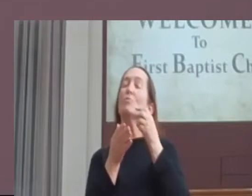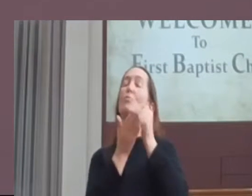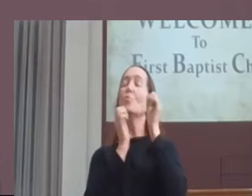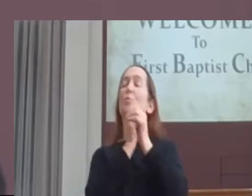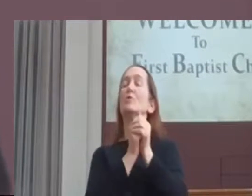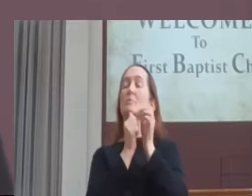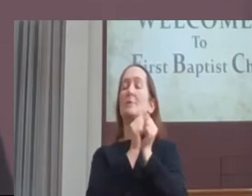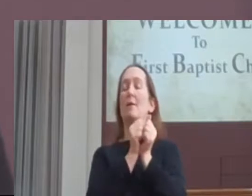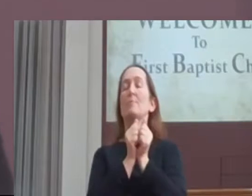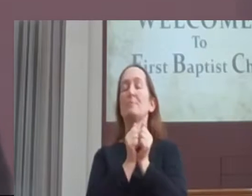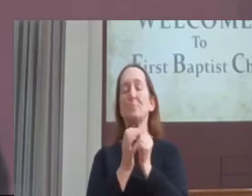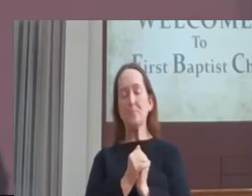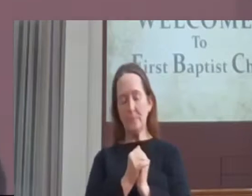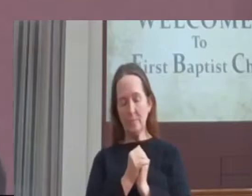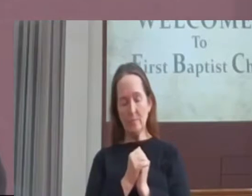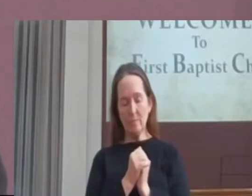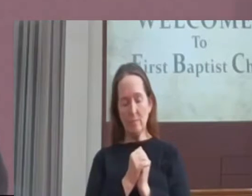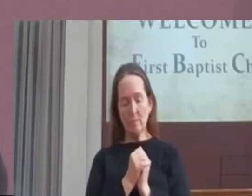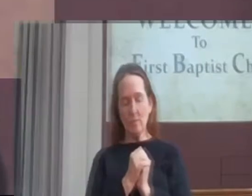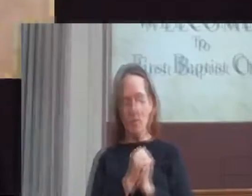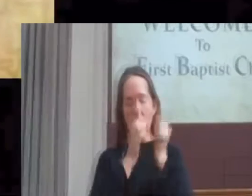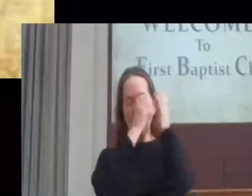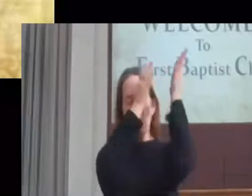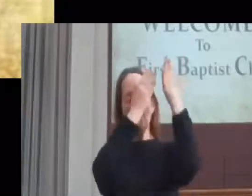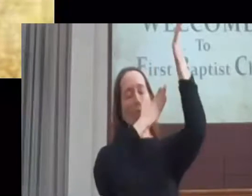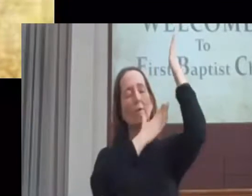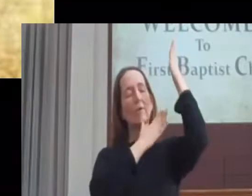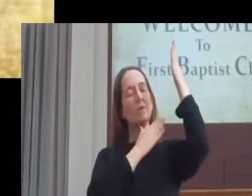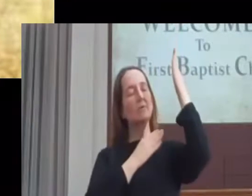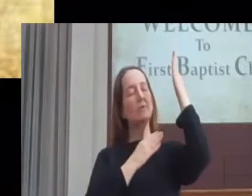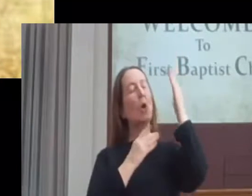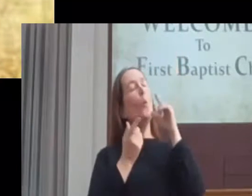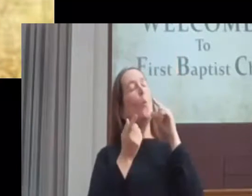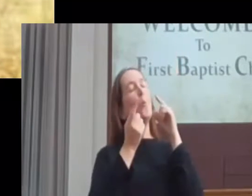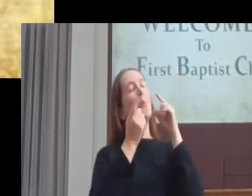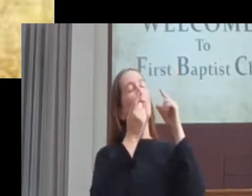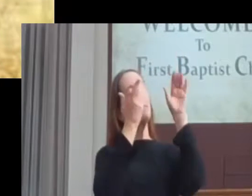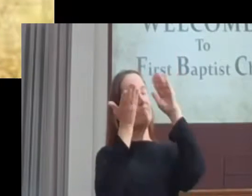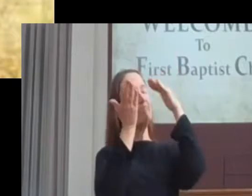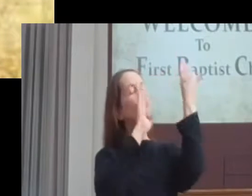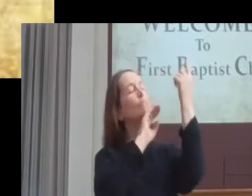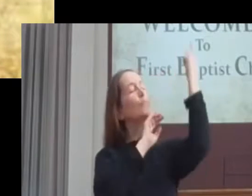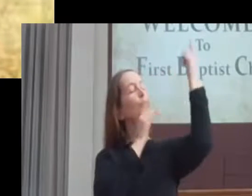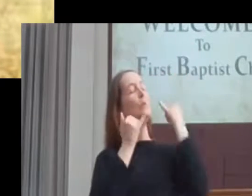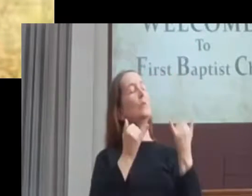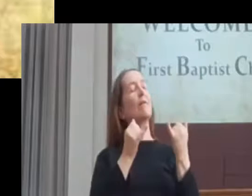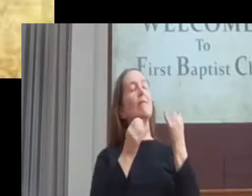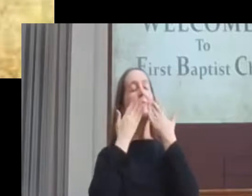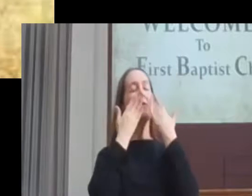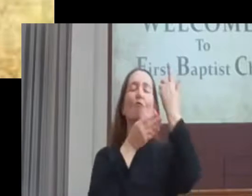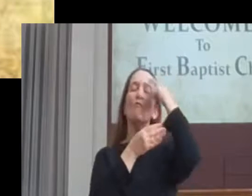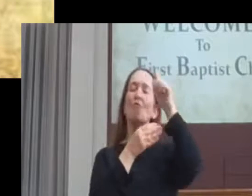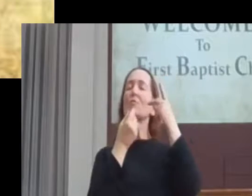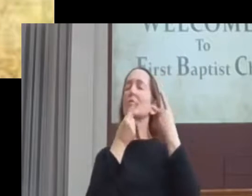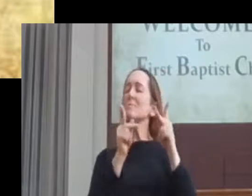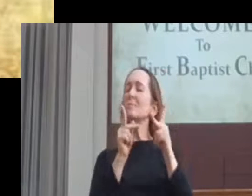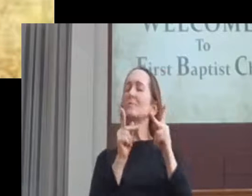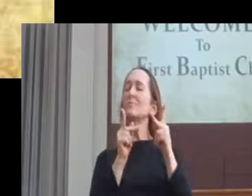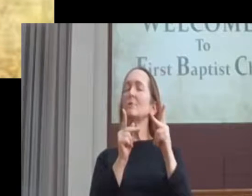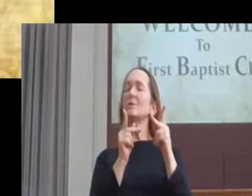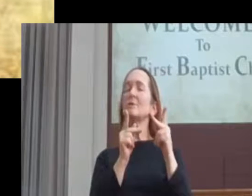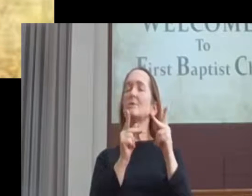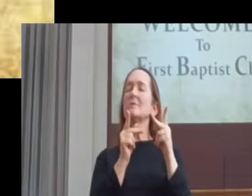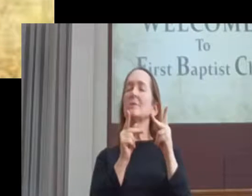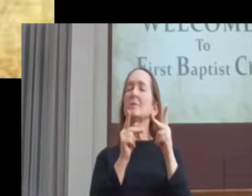now, and we thank You for the privilege of worship and the opportunity to gather together. Lord, You have brought us together